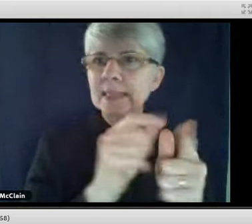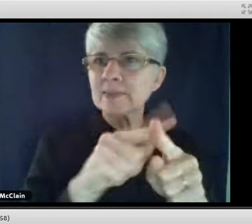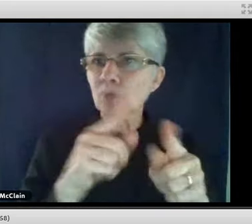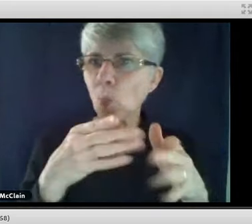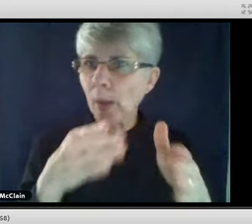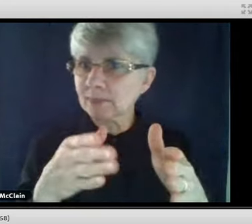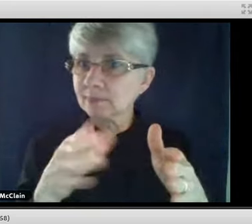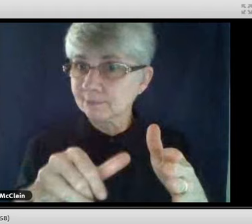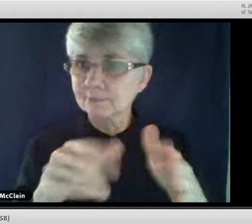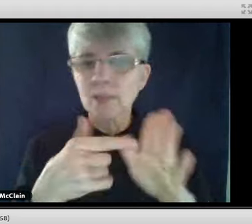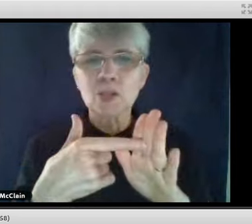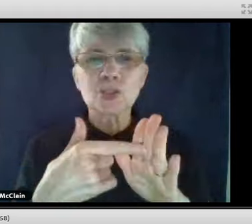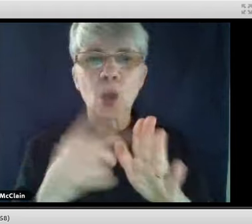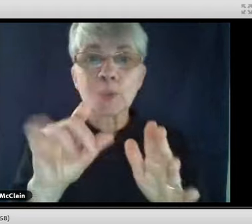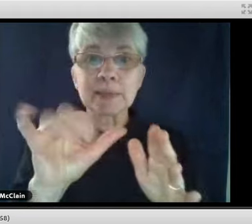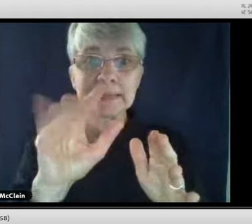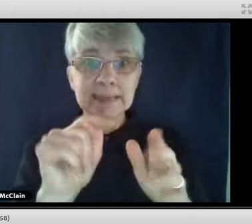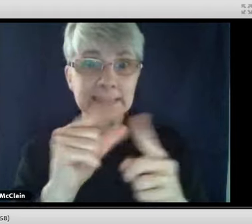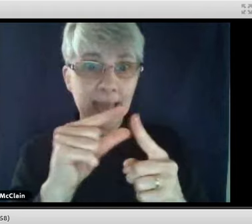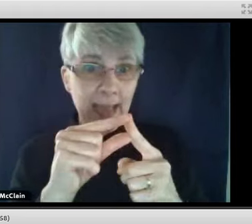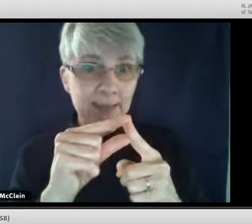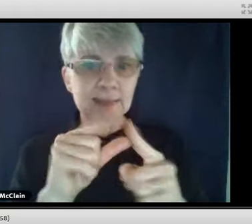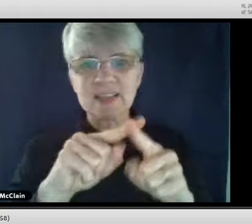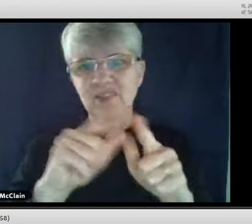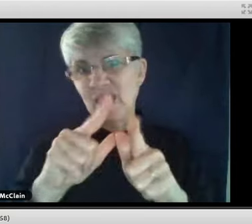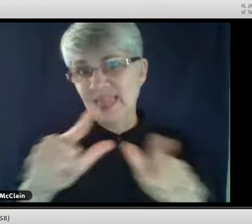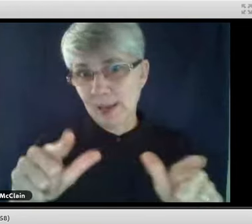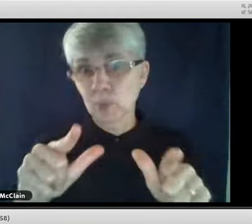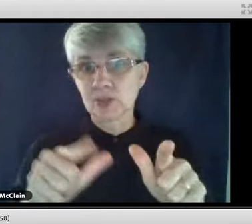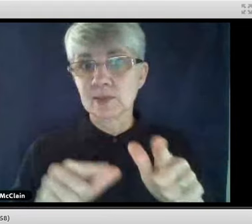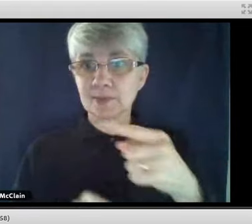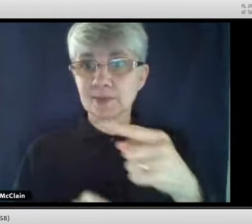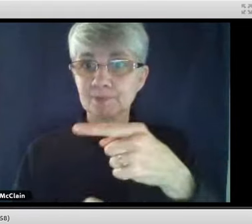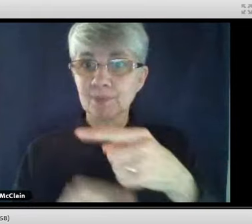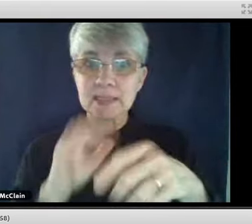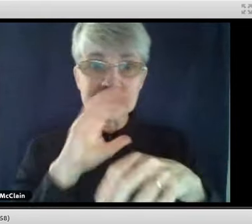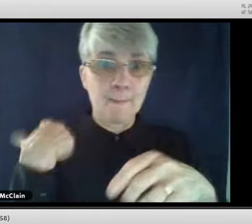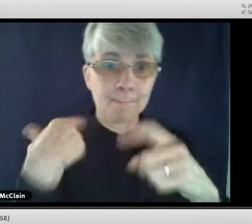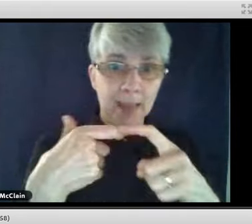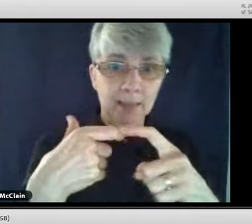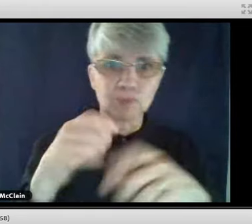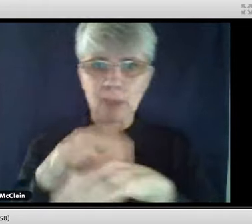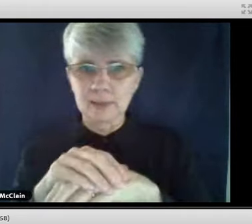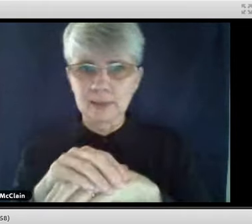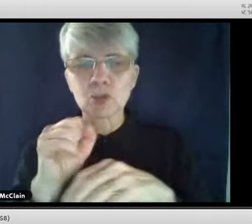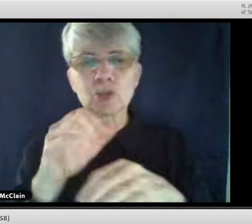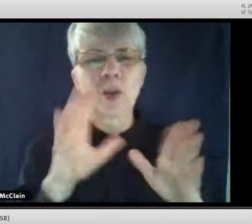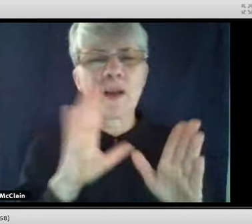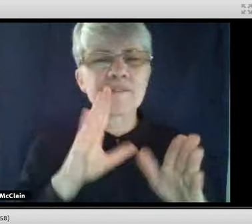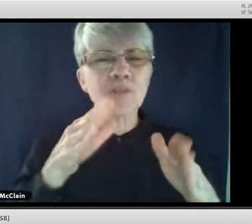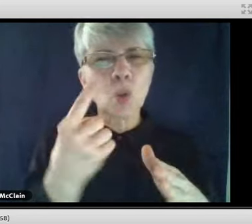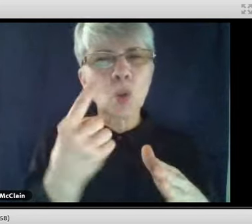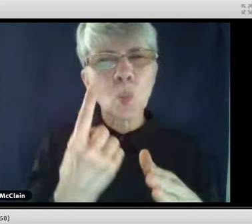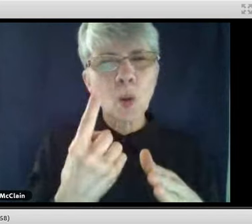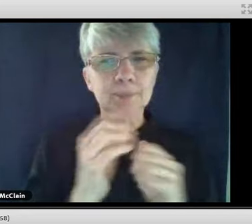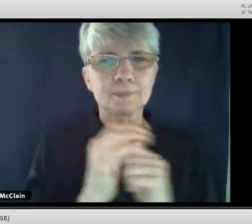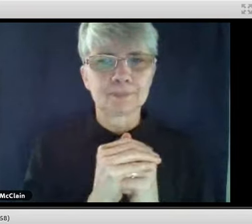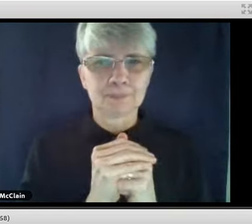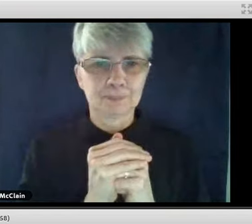I said, in this case, text, as well as different languages, right? So English and Spanish. Now, let's just focus in on one of